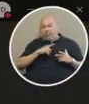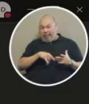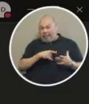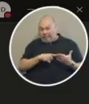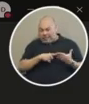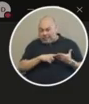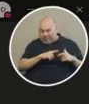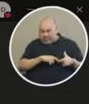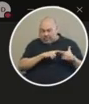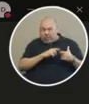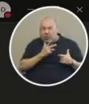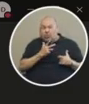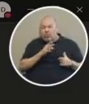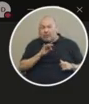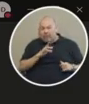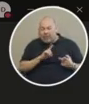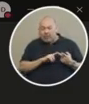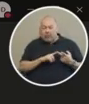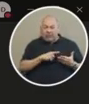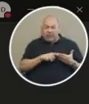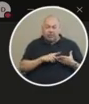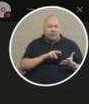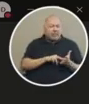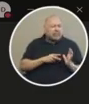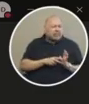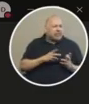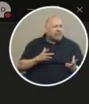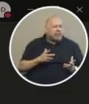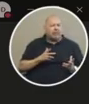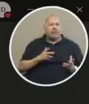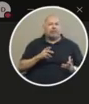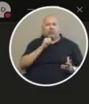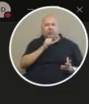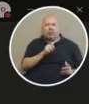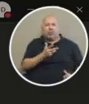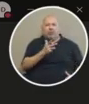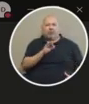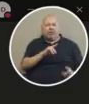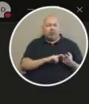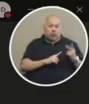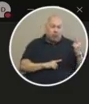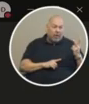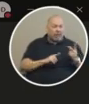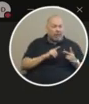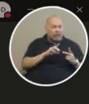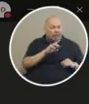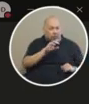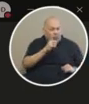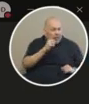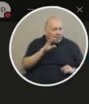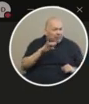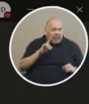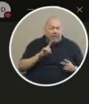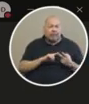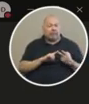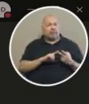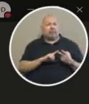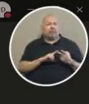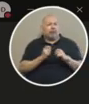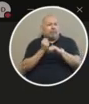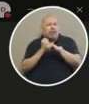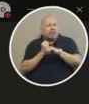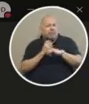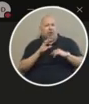be about suspending those 3 fields? Would the discussion be about, rather than doing 3 fields, you do 1 field in the next